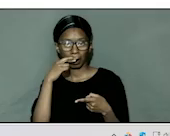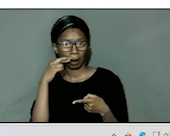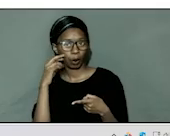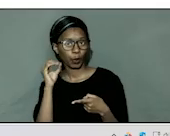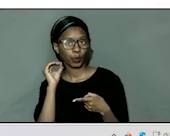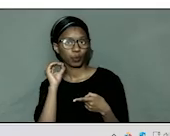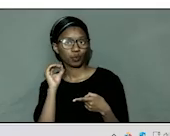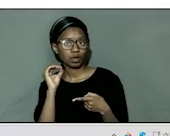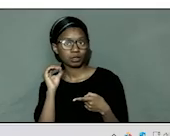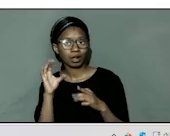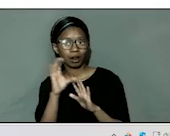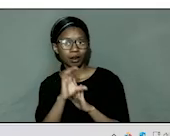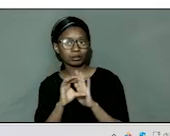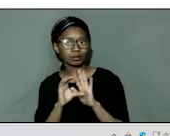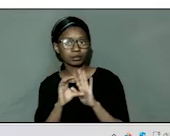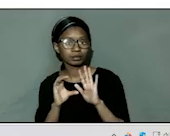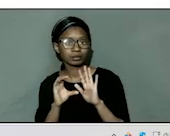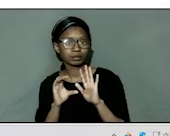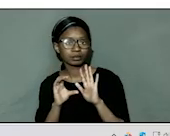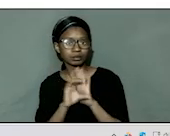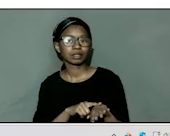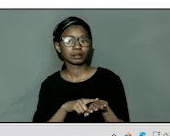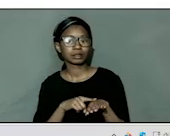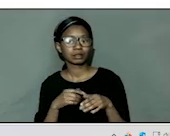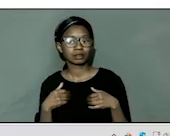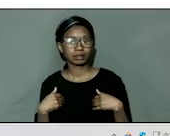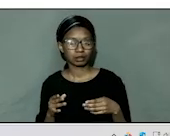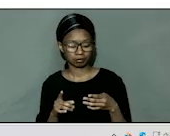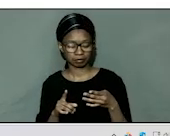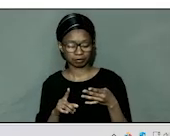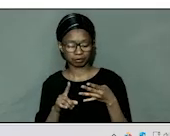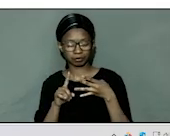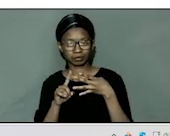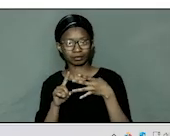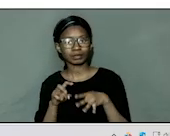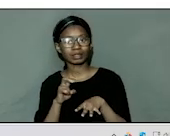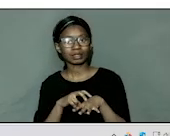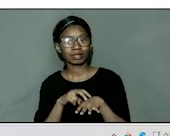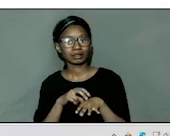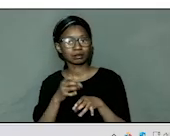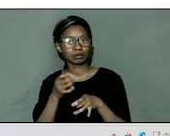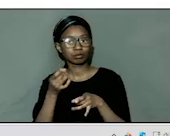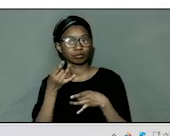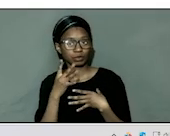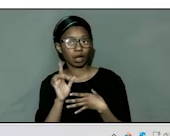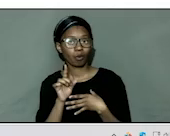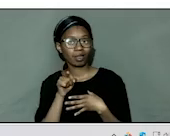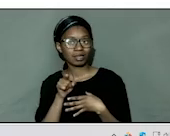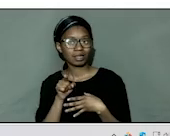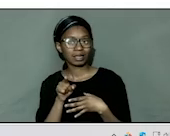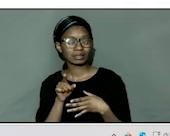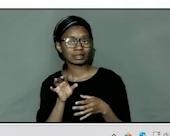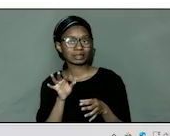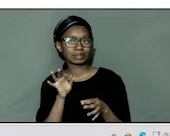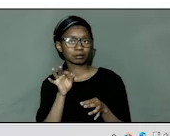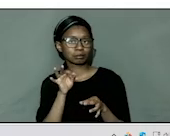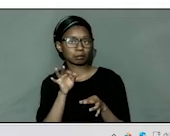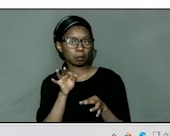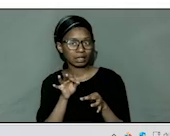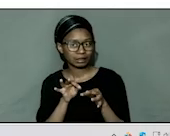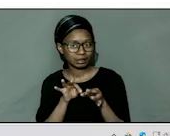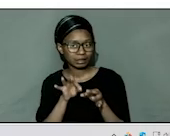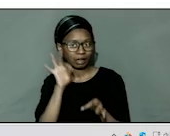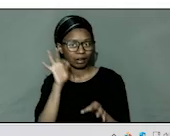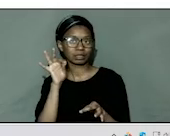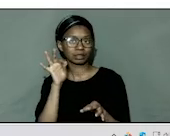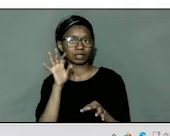start. You also need to tell us what did that particular organism do and